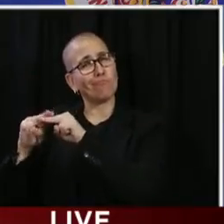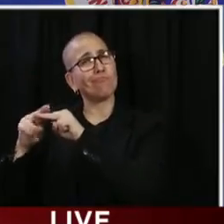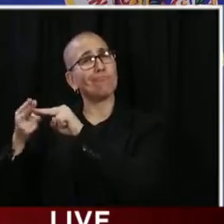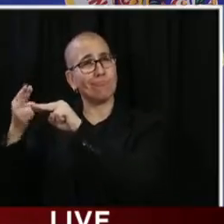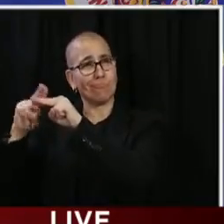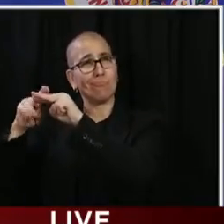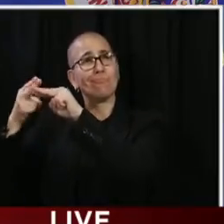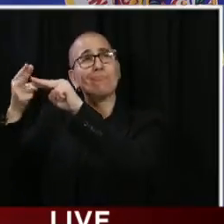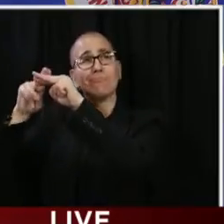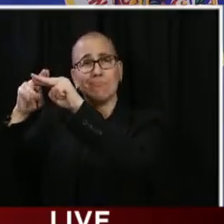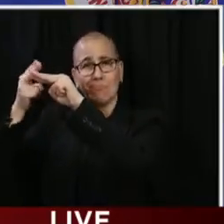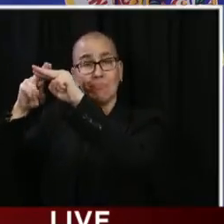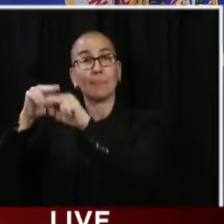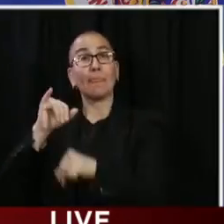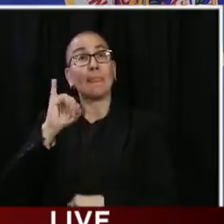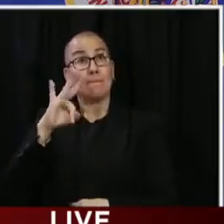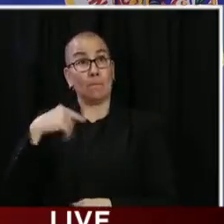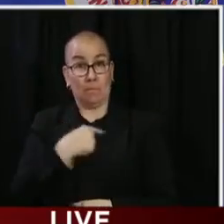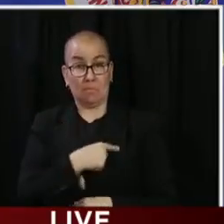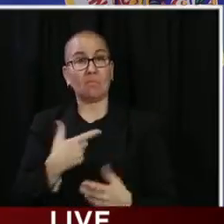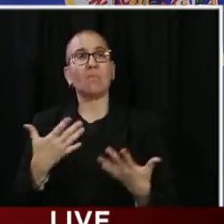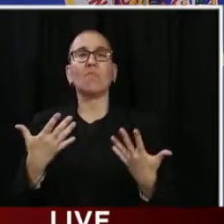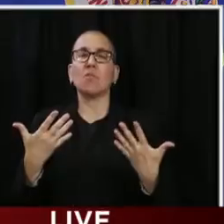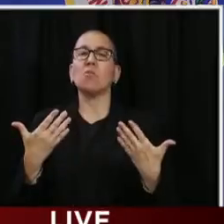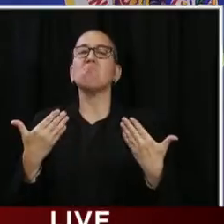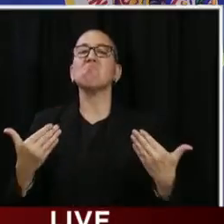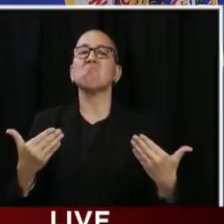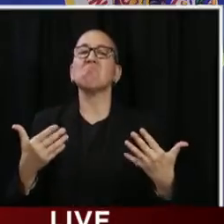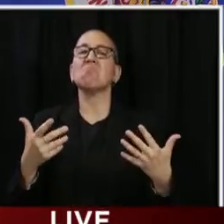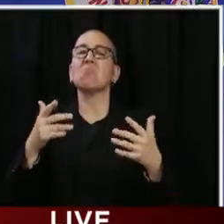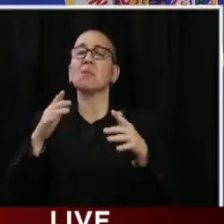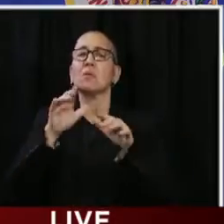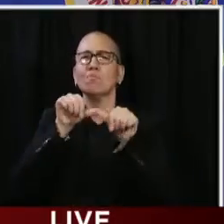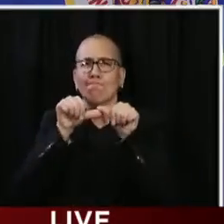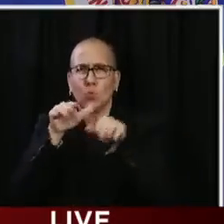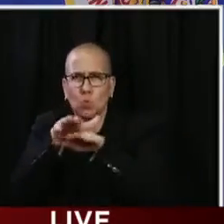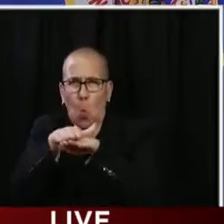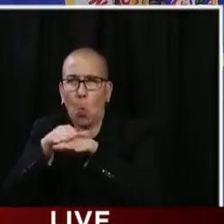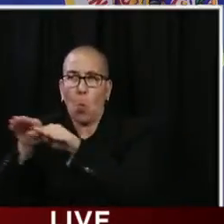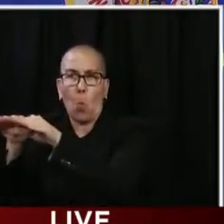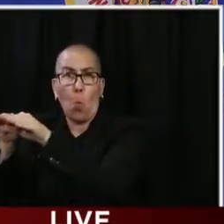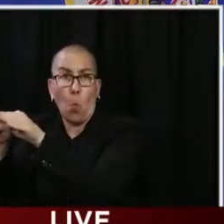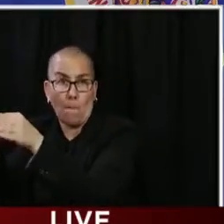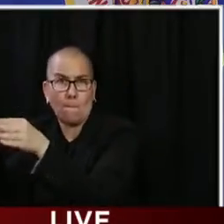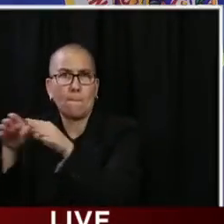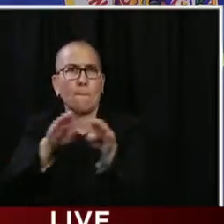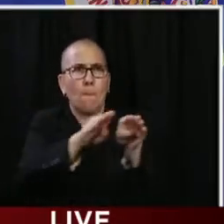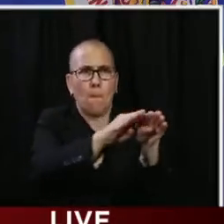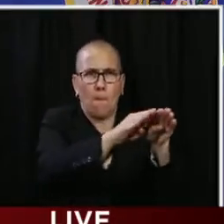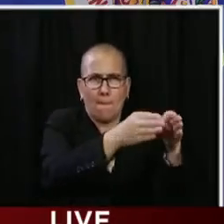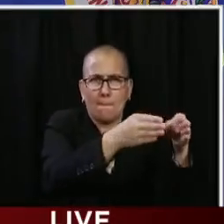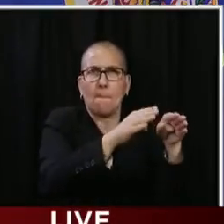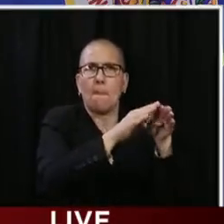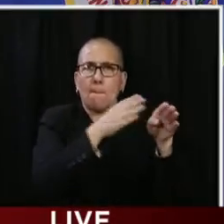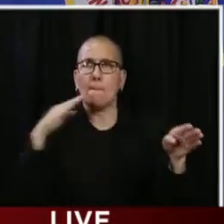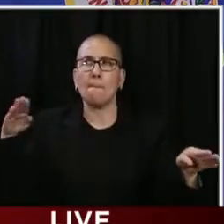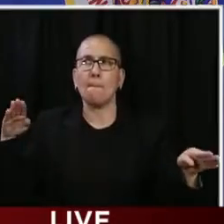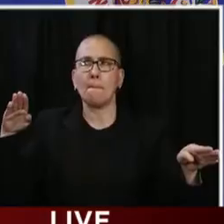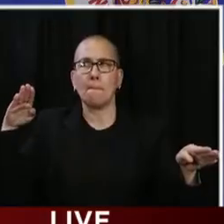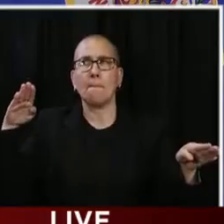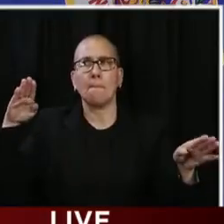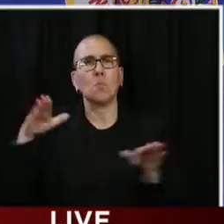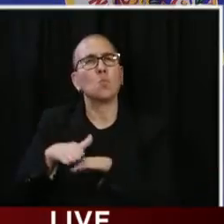to open our society makes sense. However, we have had a continued inexorable